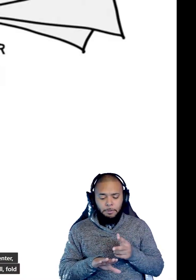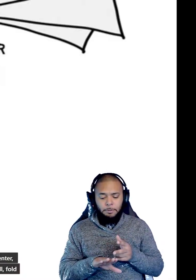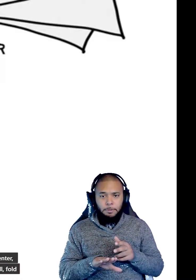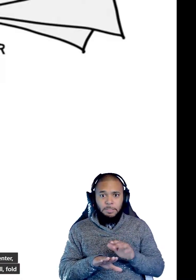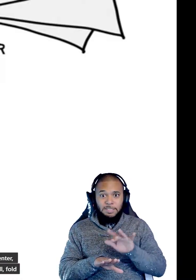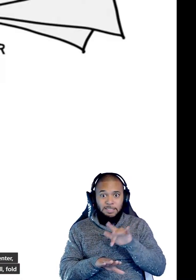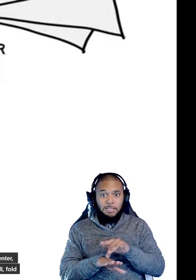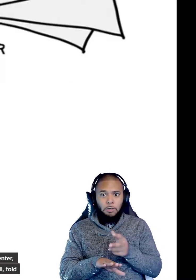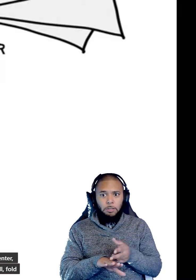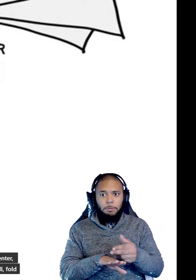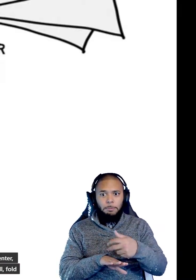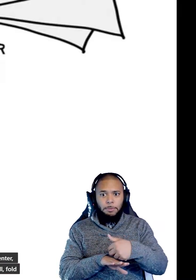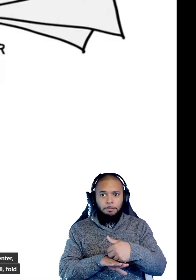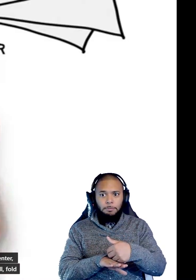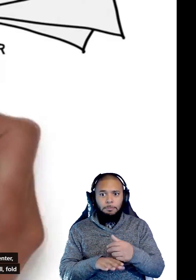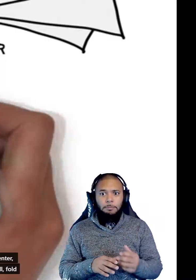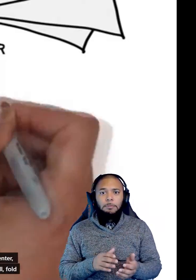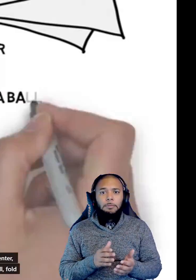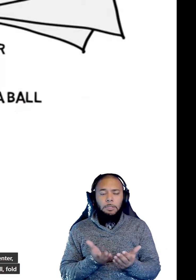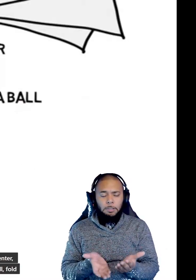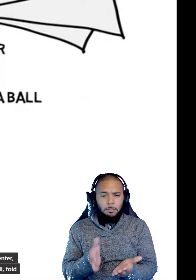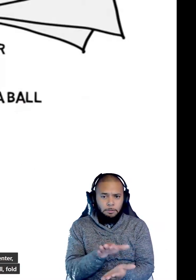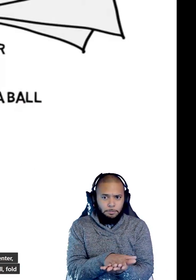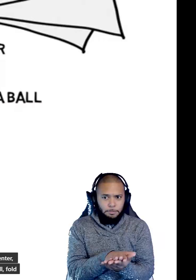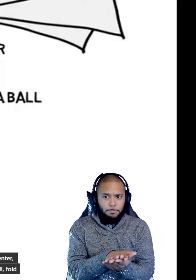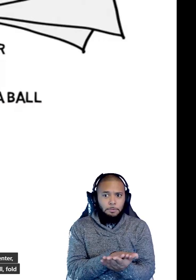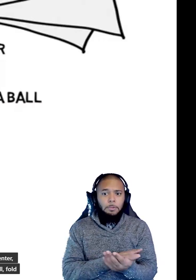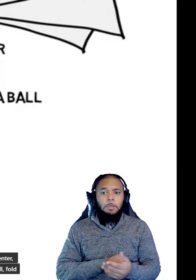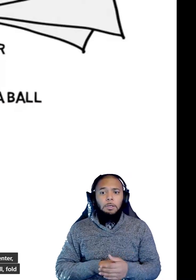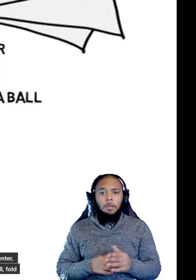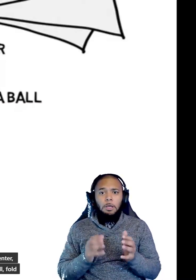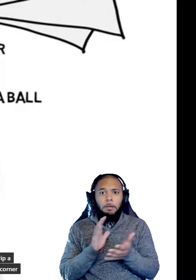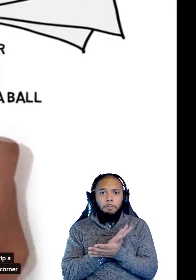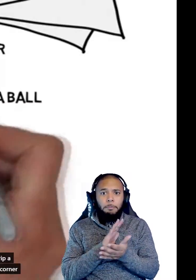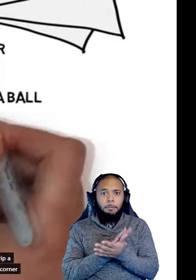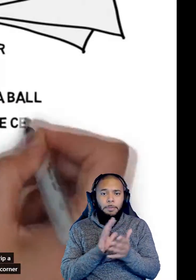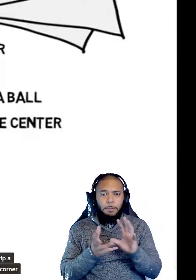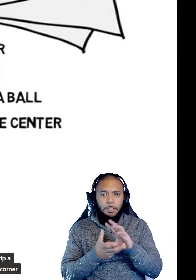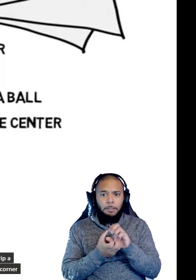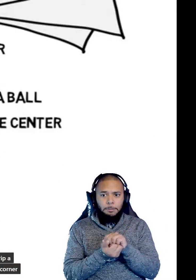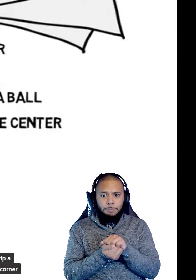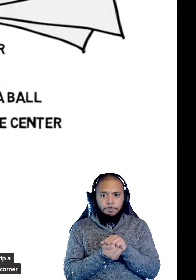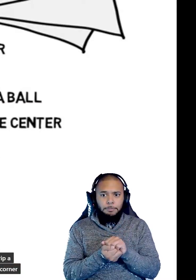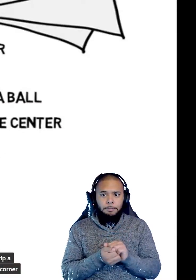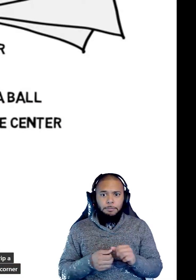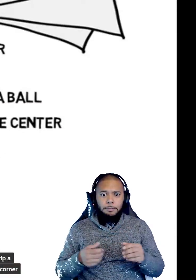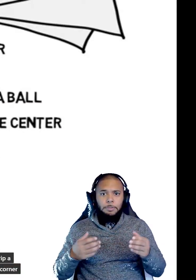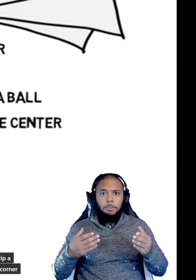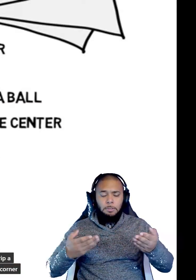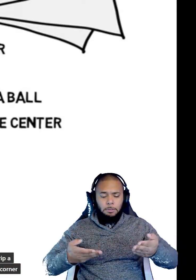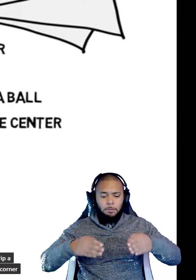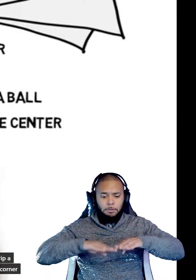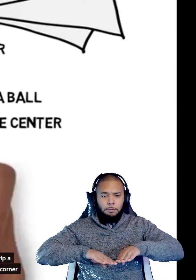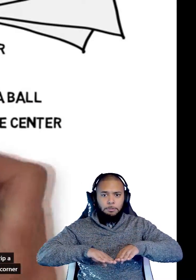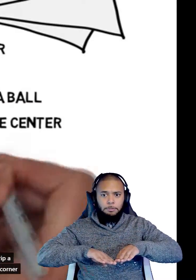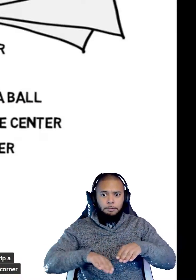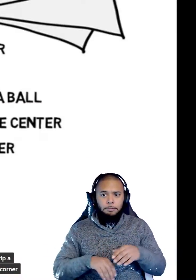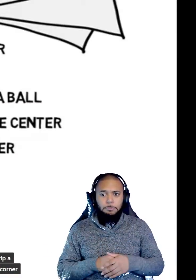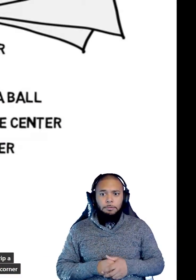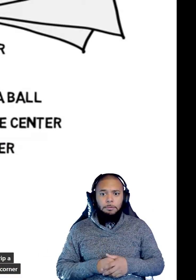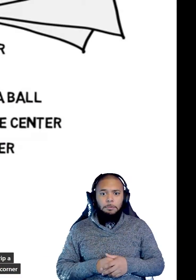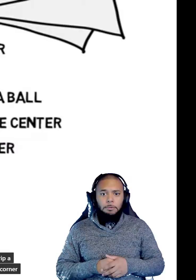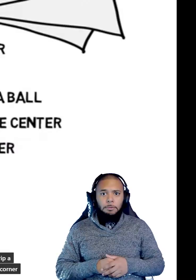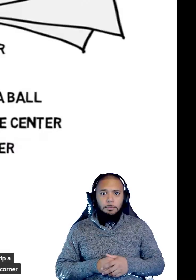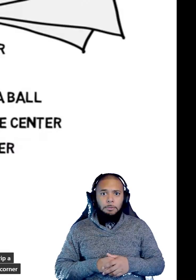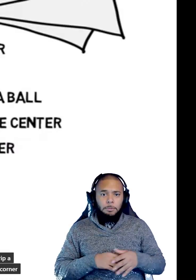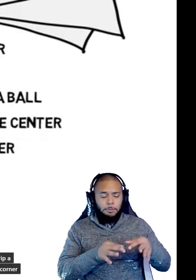crease paper down the center, crumple up the paper into a ball, fold the top corners to the center, rip a corner